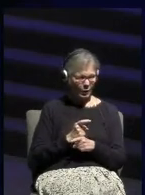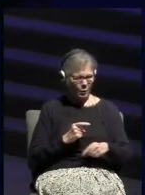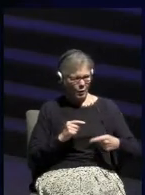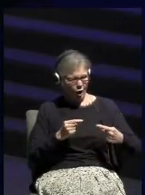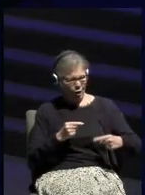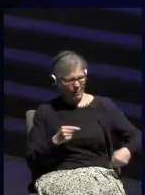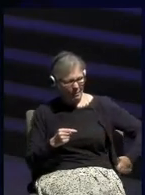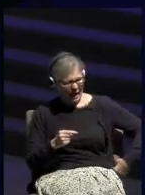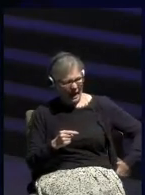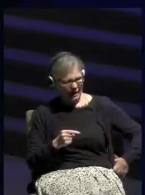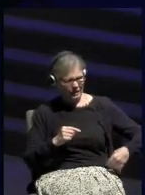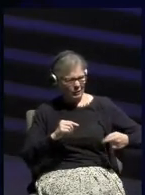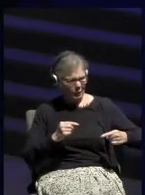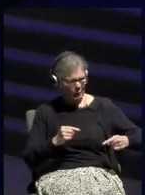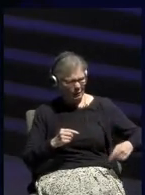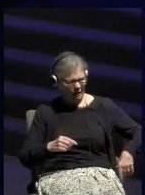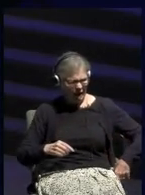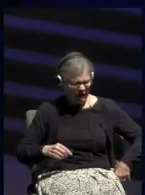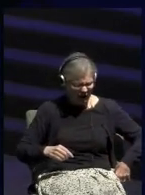Do we?